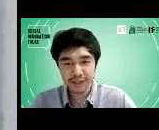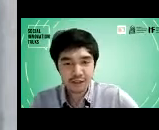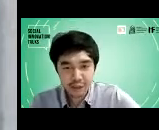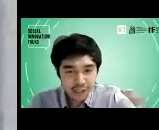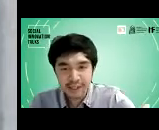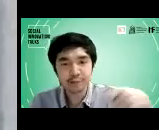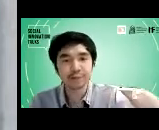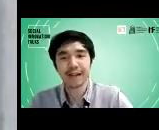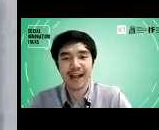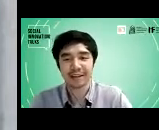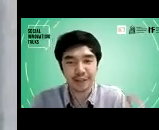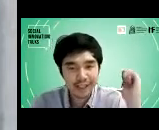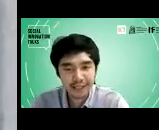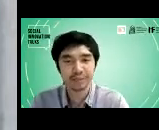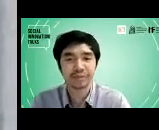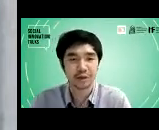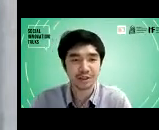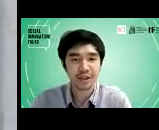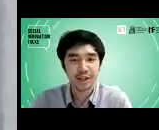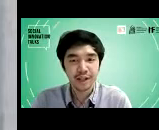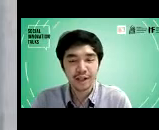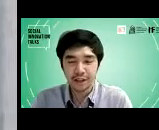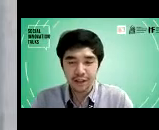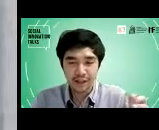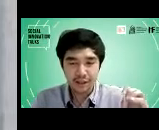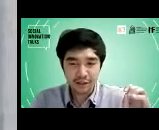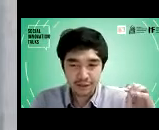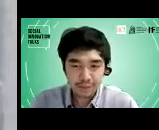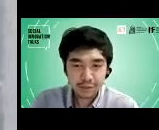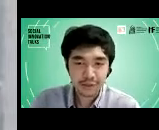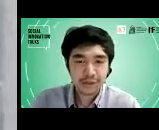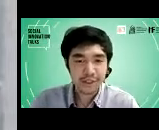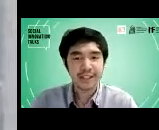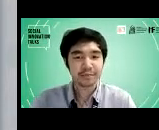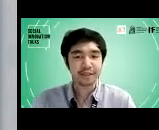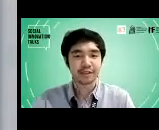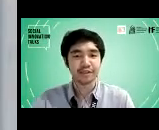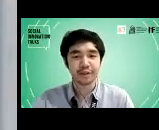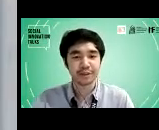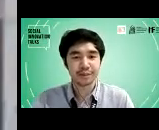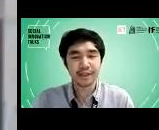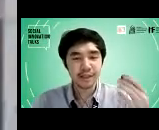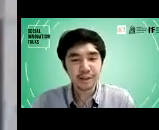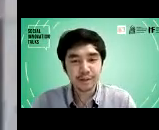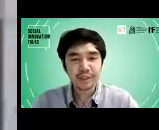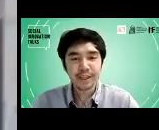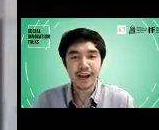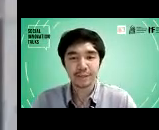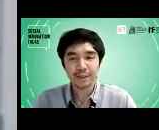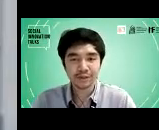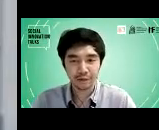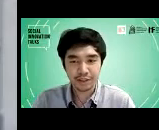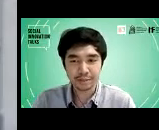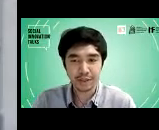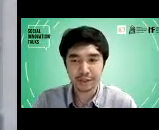of turning a tool by hand or hitting it with force, the computer does that process for you. It knows how